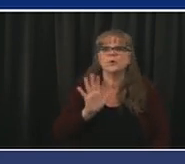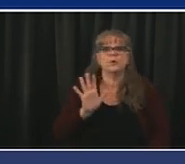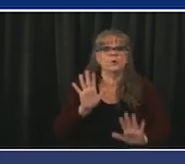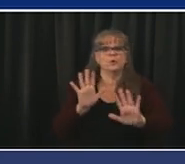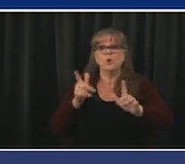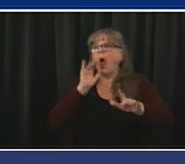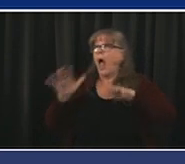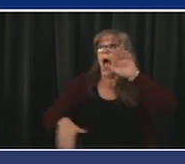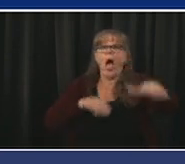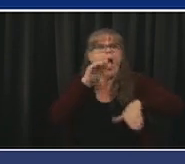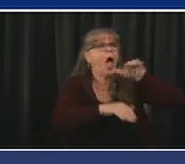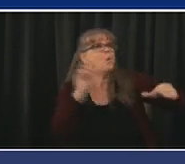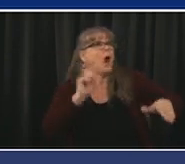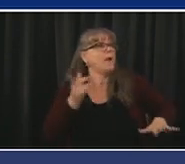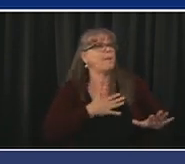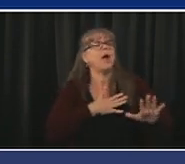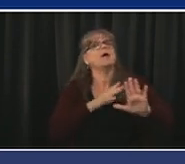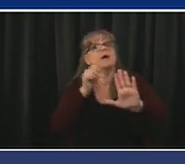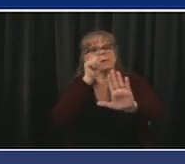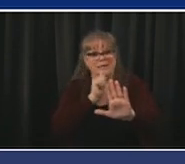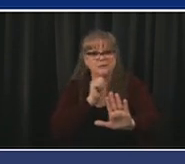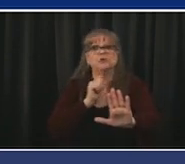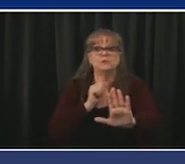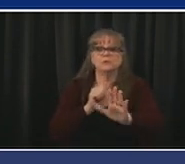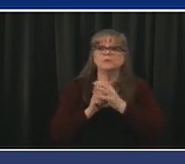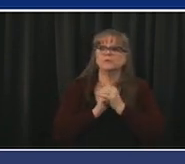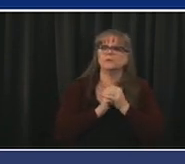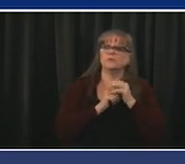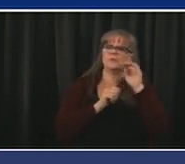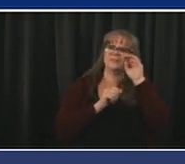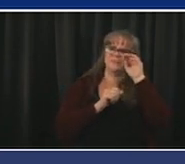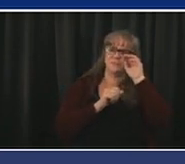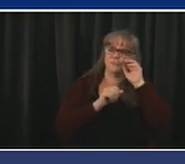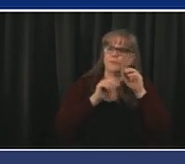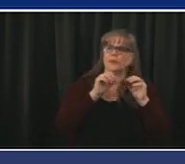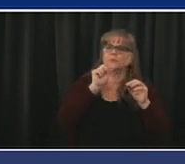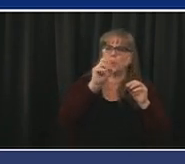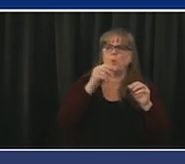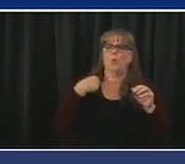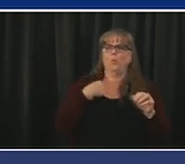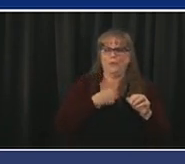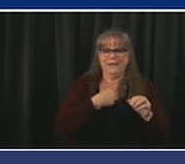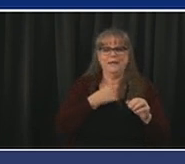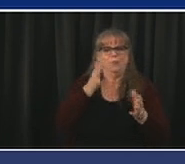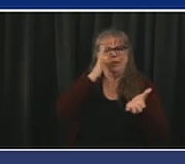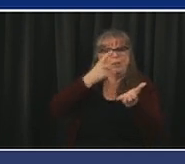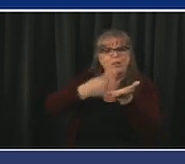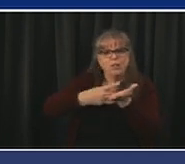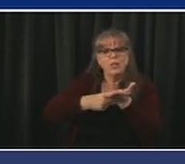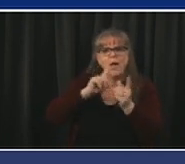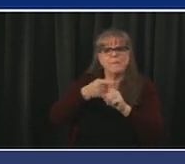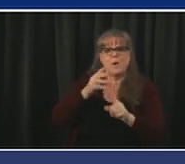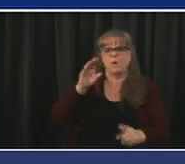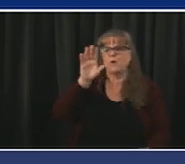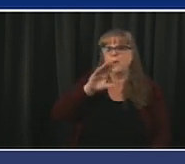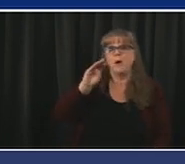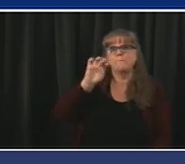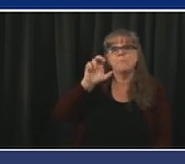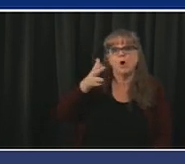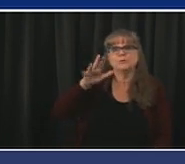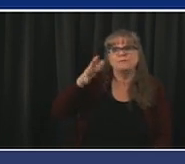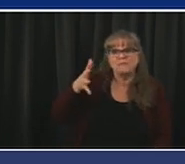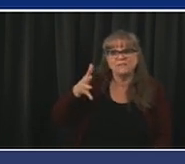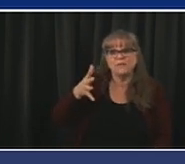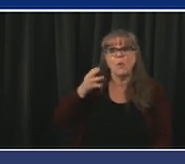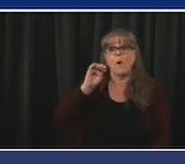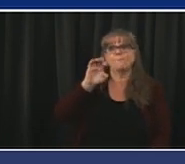their websites, it won't delay you because these are the groups we're talking about that start March 5th or start March 21st. So it won't delay you getting